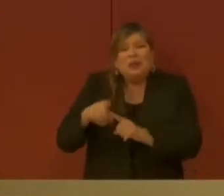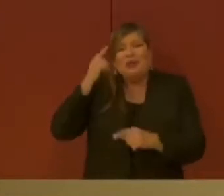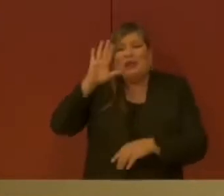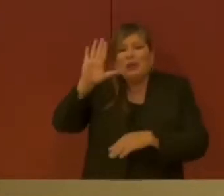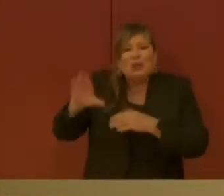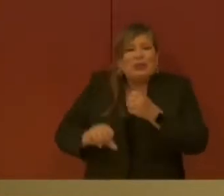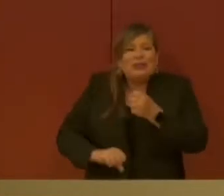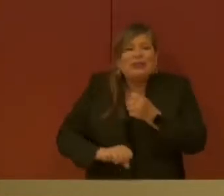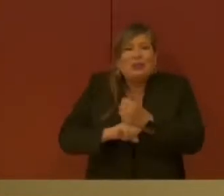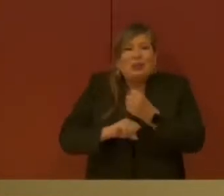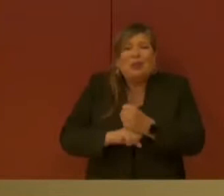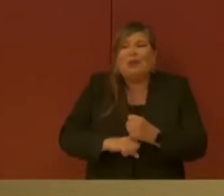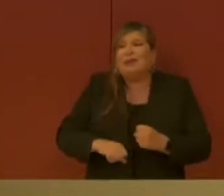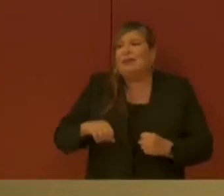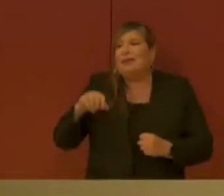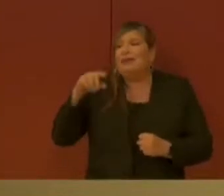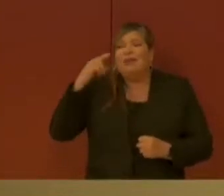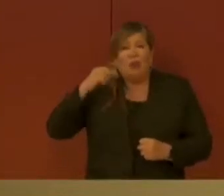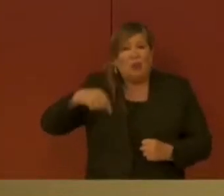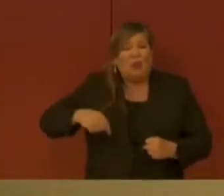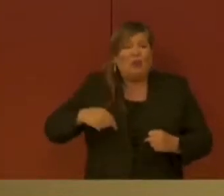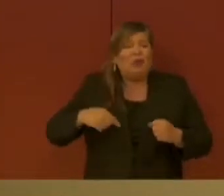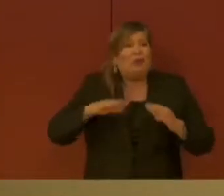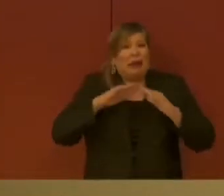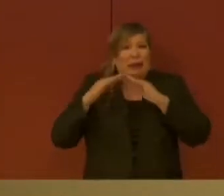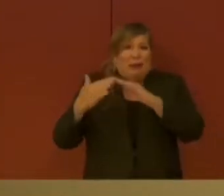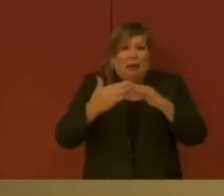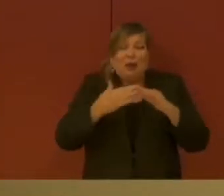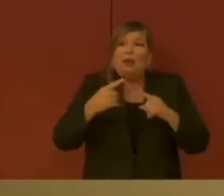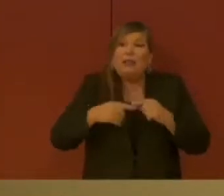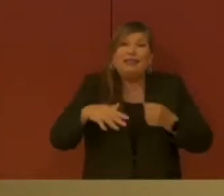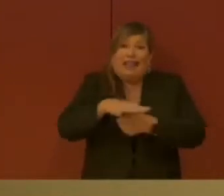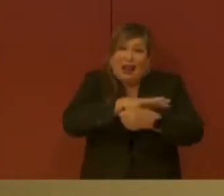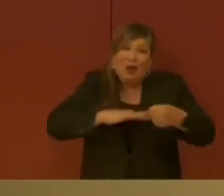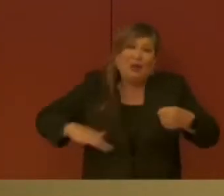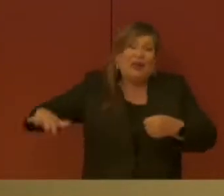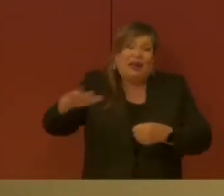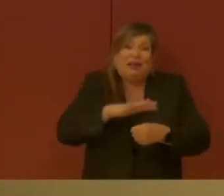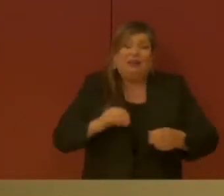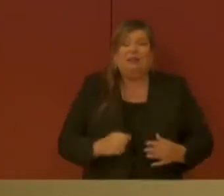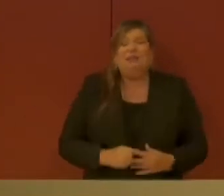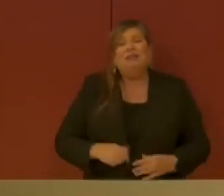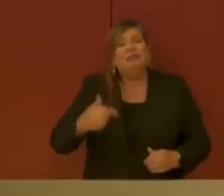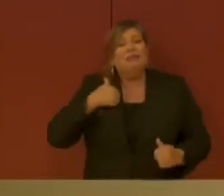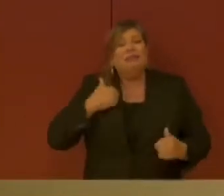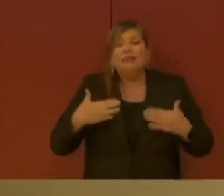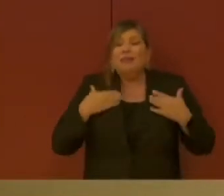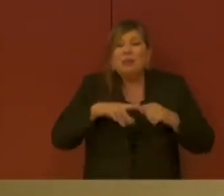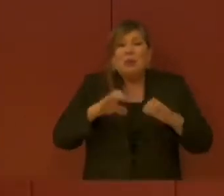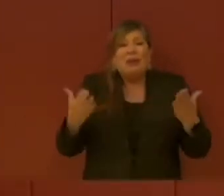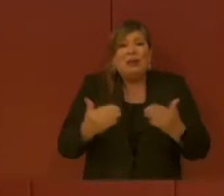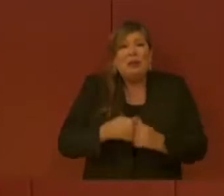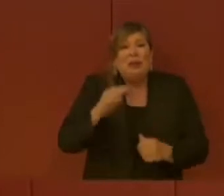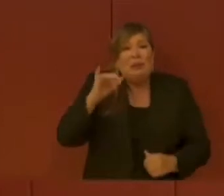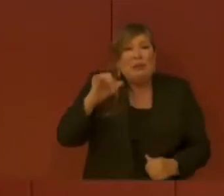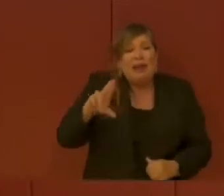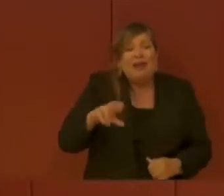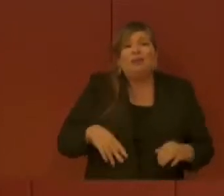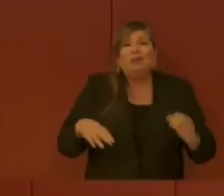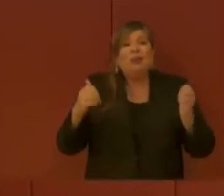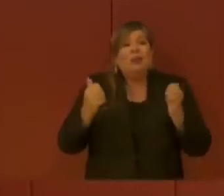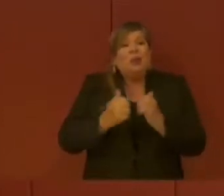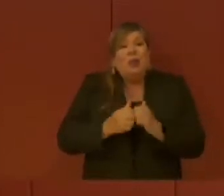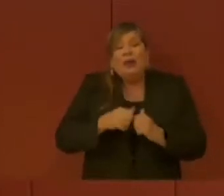your community, but the region more broadly. Mr. Mayor, it's wonderful to be here with you, Madam DA, Supervisor, so many